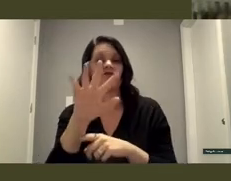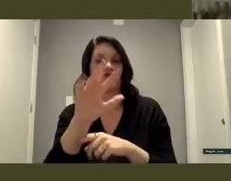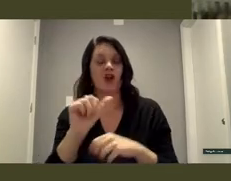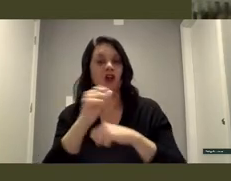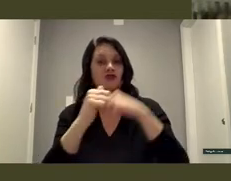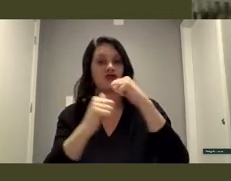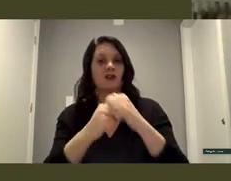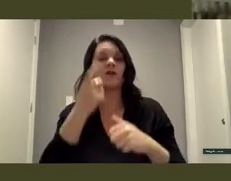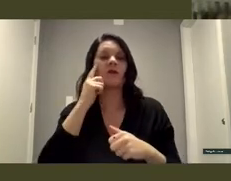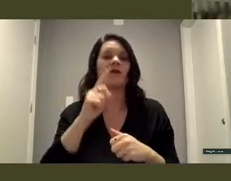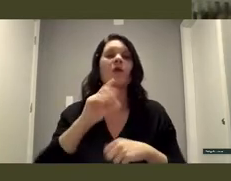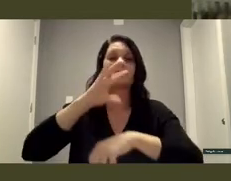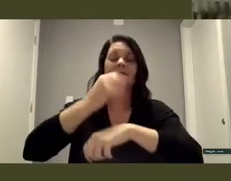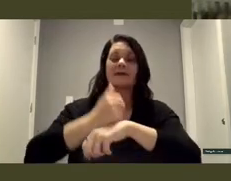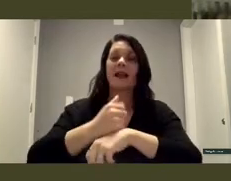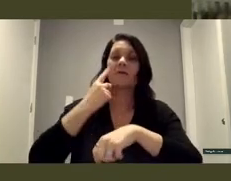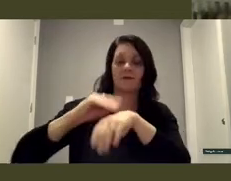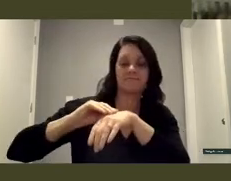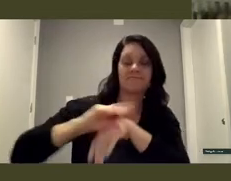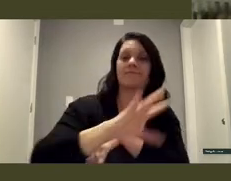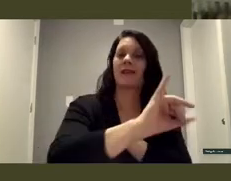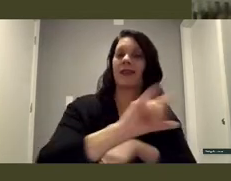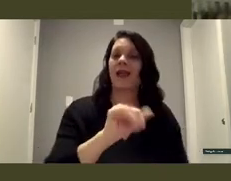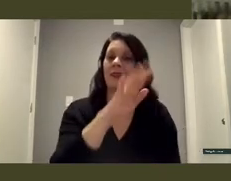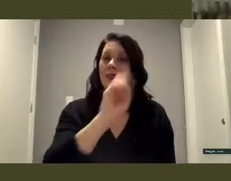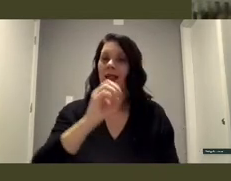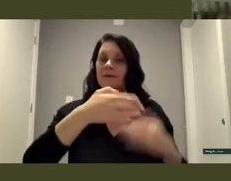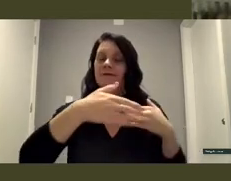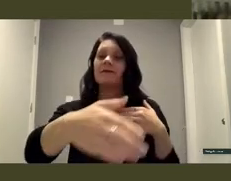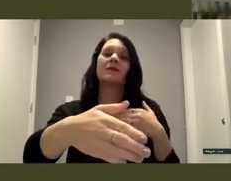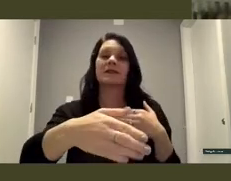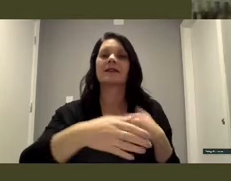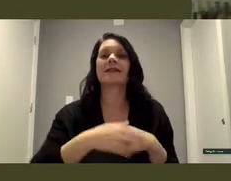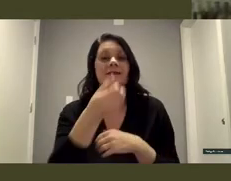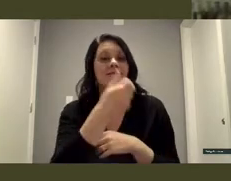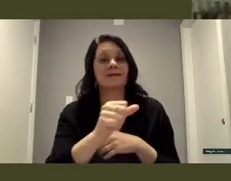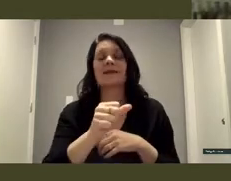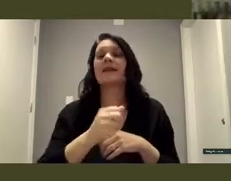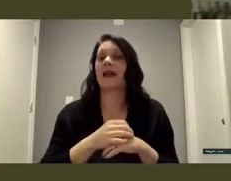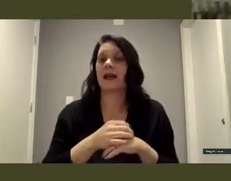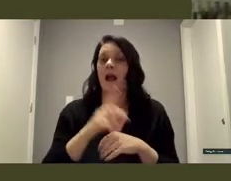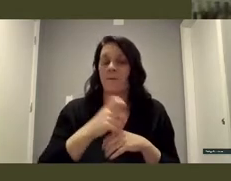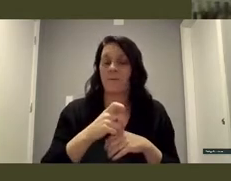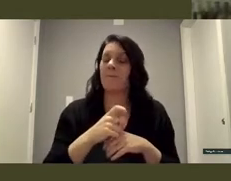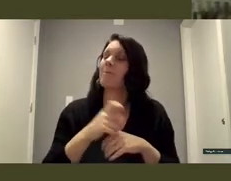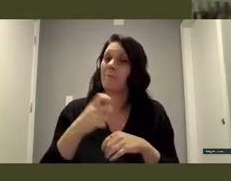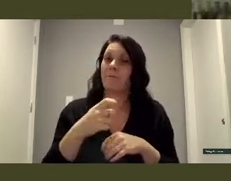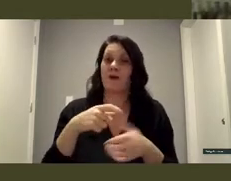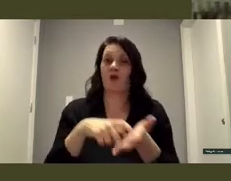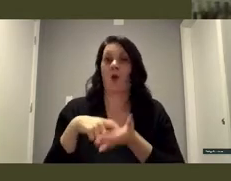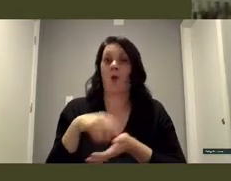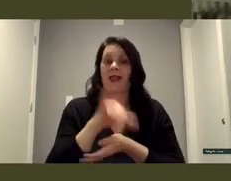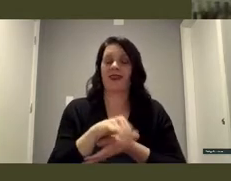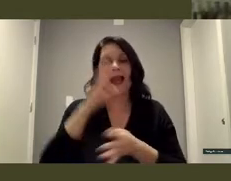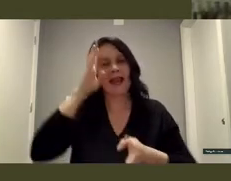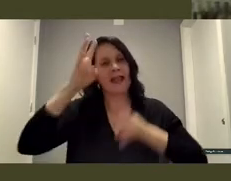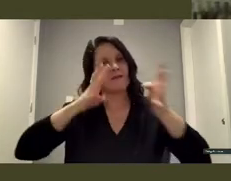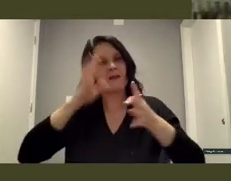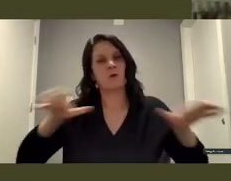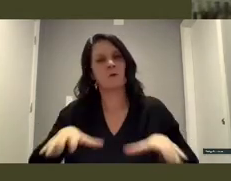adapt to the changing climate and those things, anything, those require a lot of innovations. So this is going to be a central topic